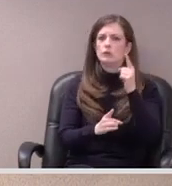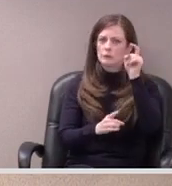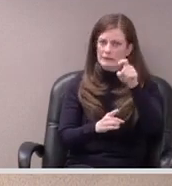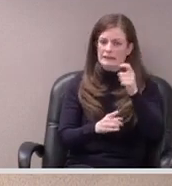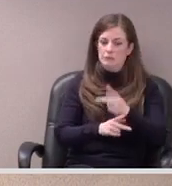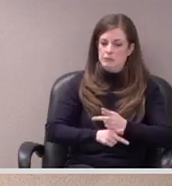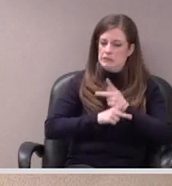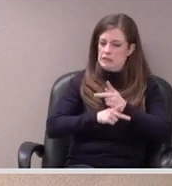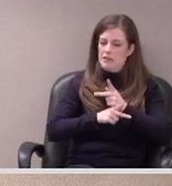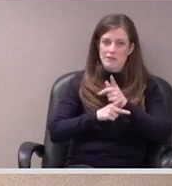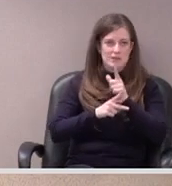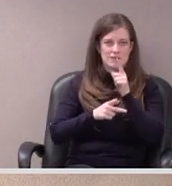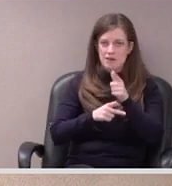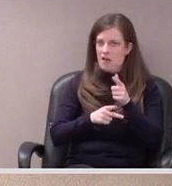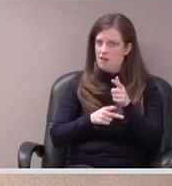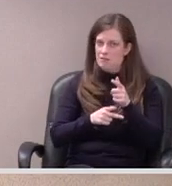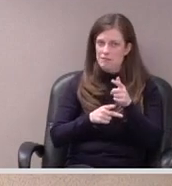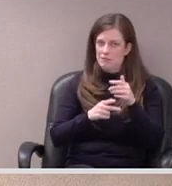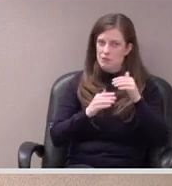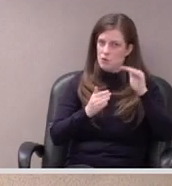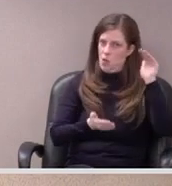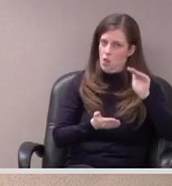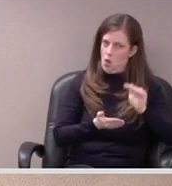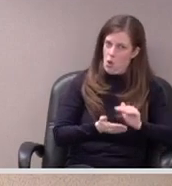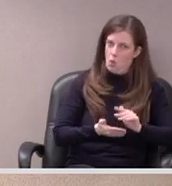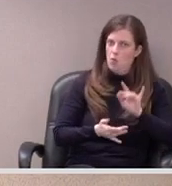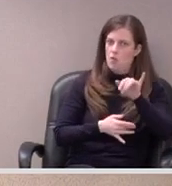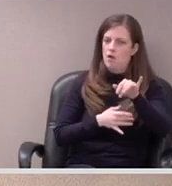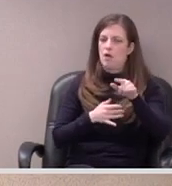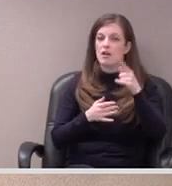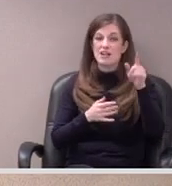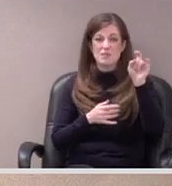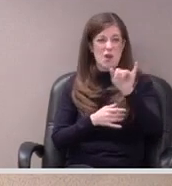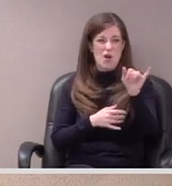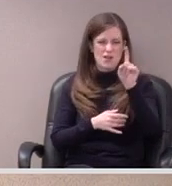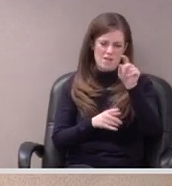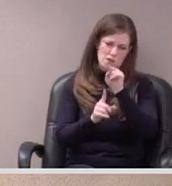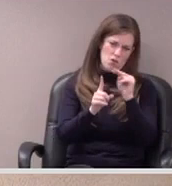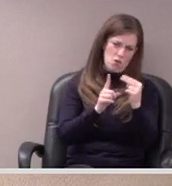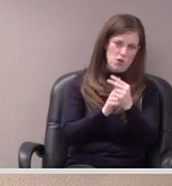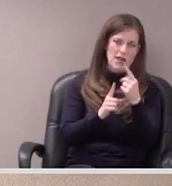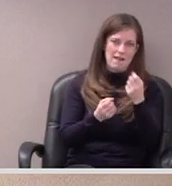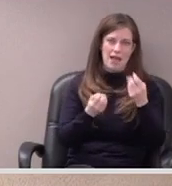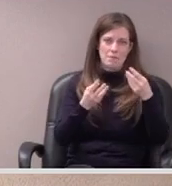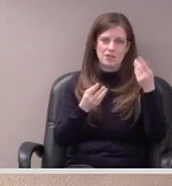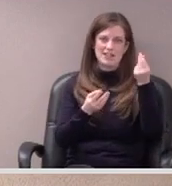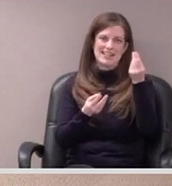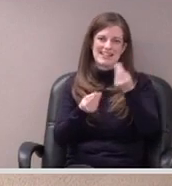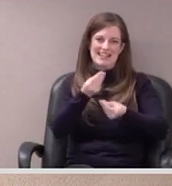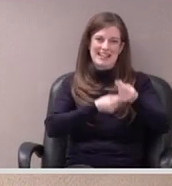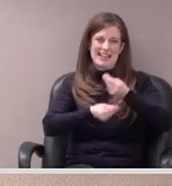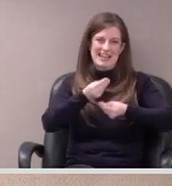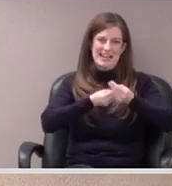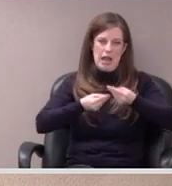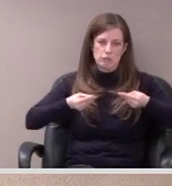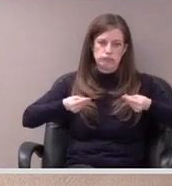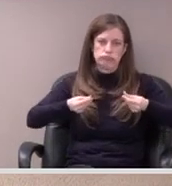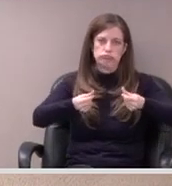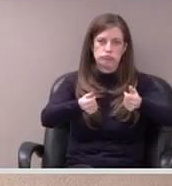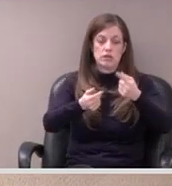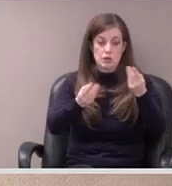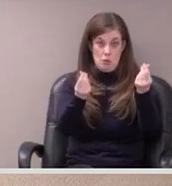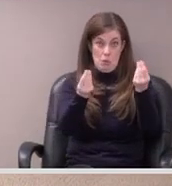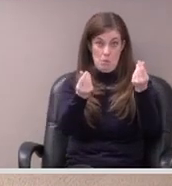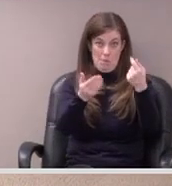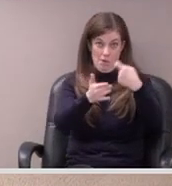to be careful not to go lower because we also have to look at cash flow. Because of when the property taxes come